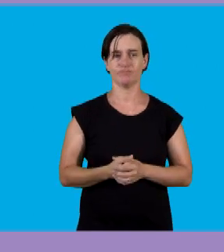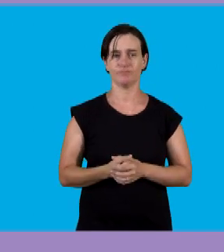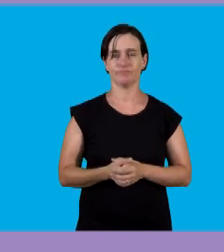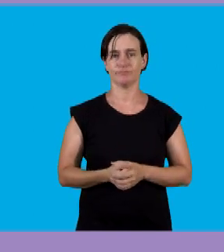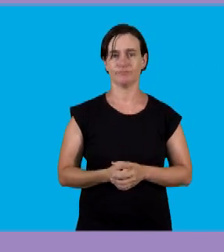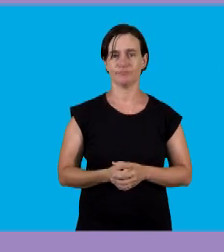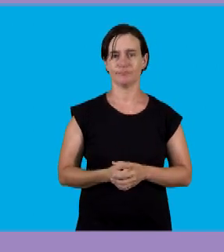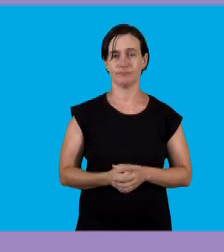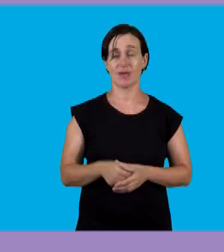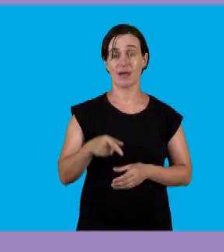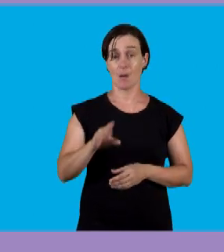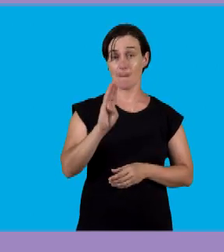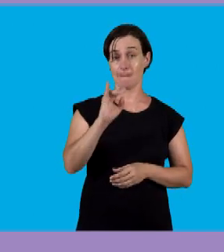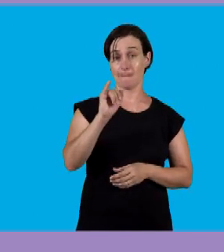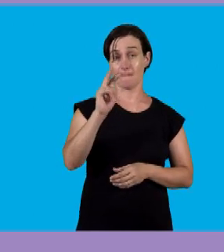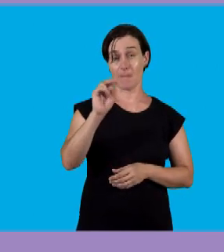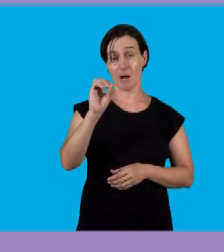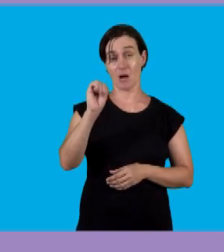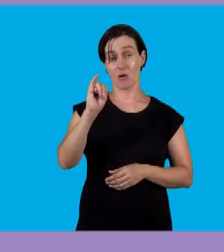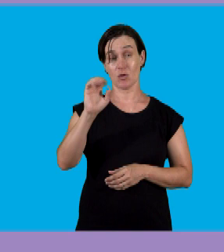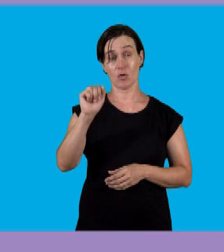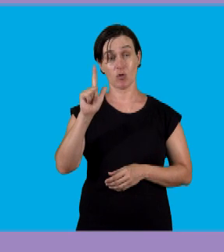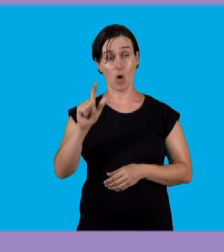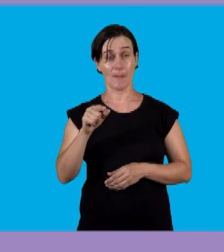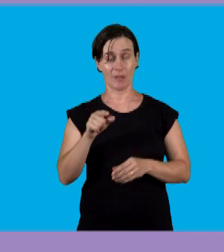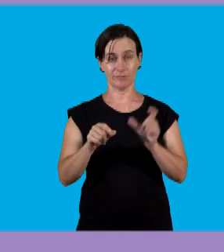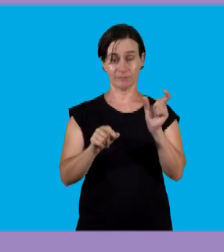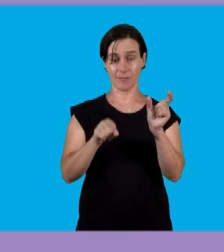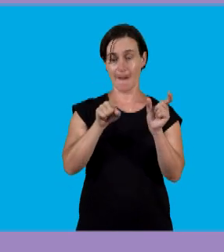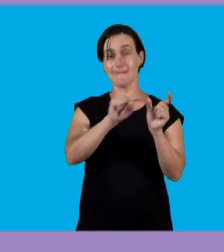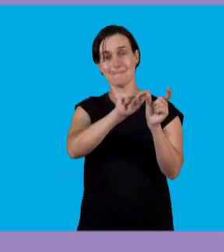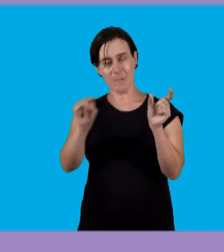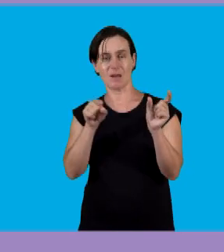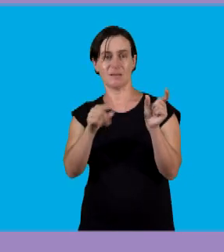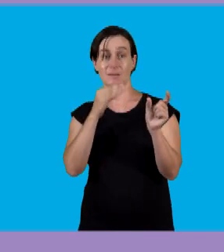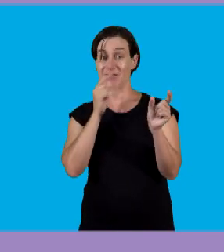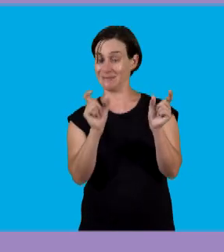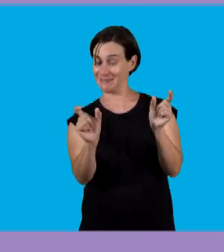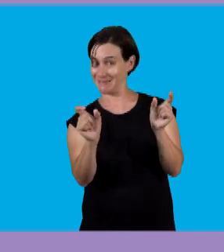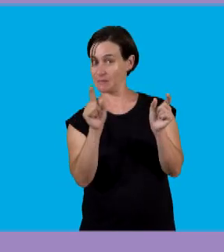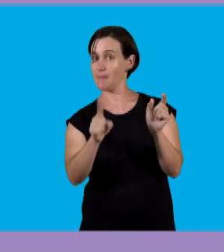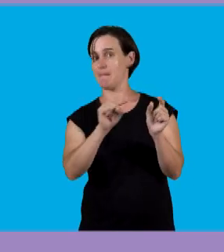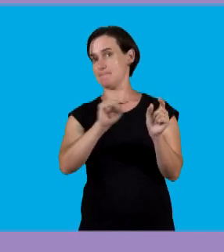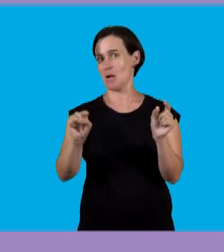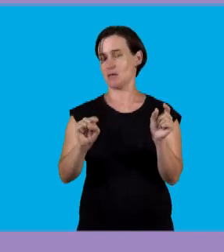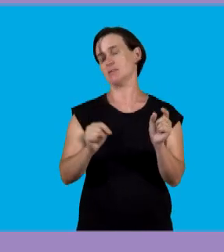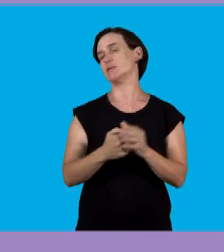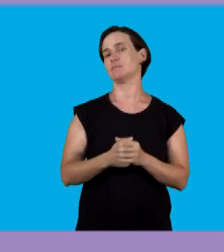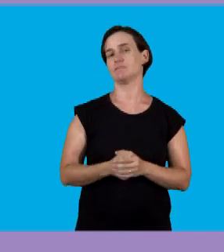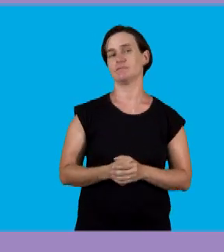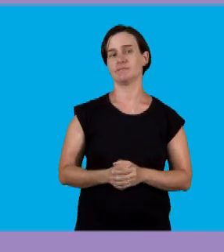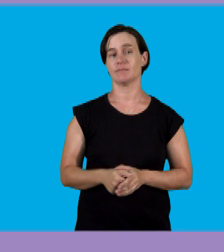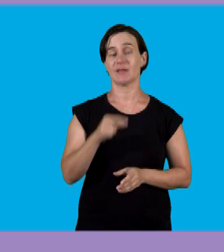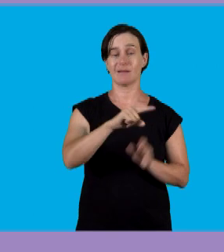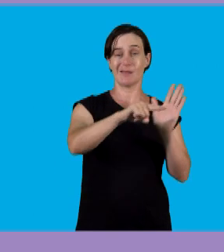Now remember, in the binomial, these terms are being subtracted. So we are going to subtract that there. Then we